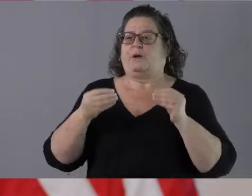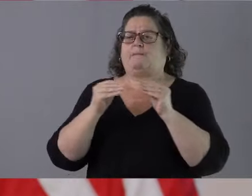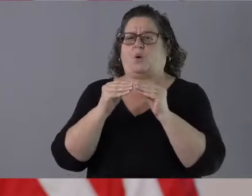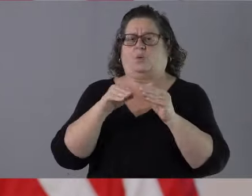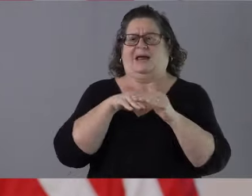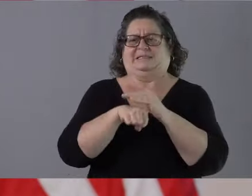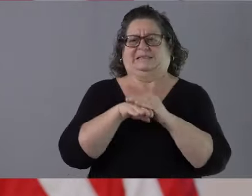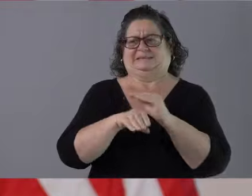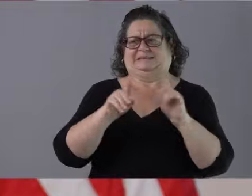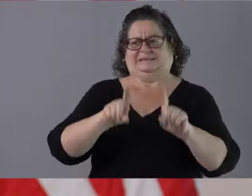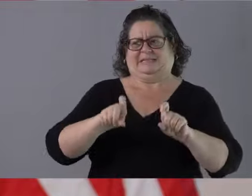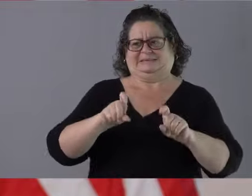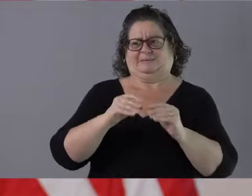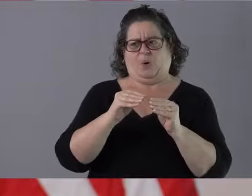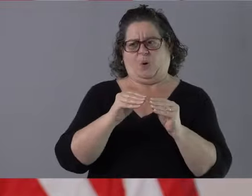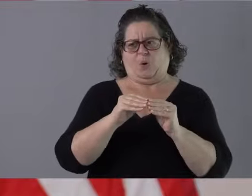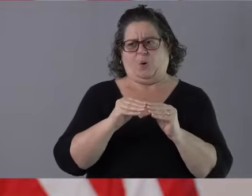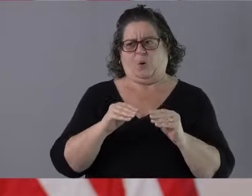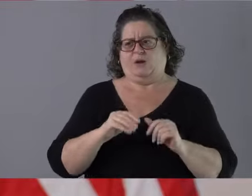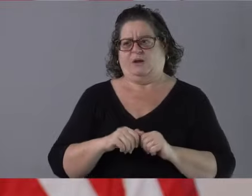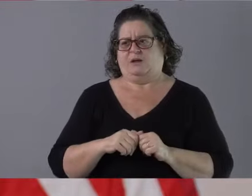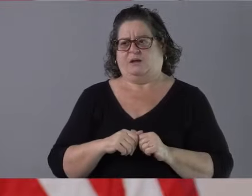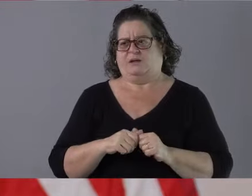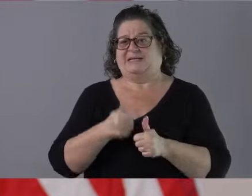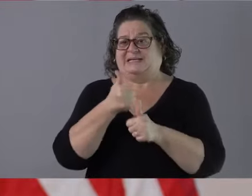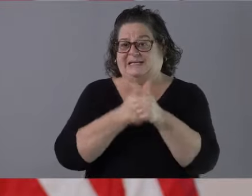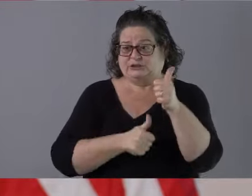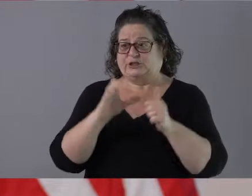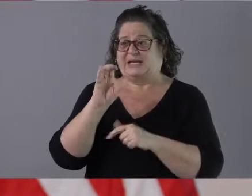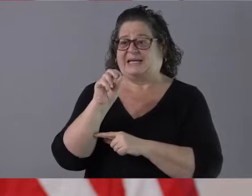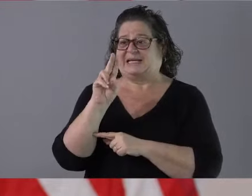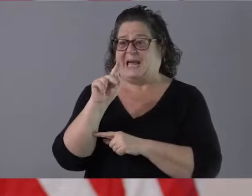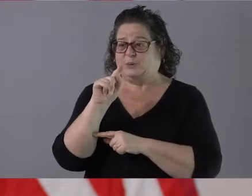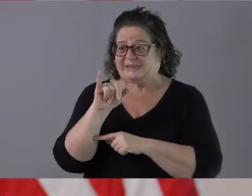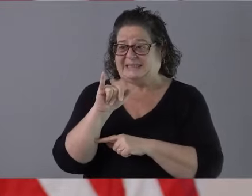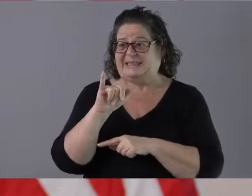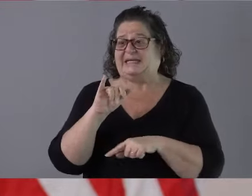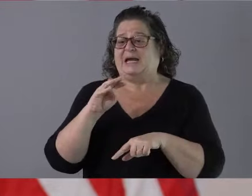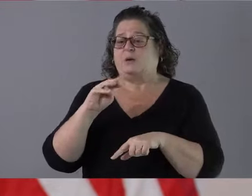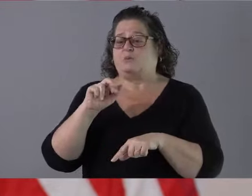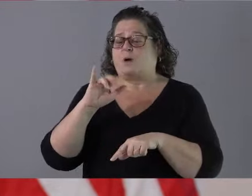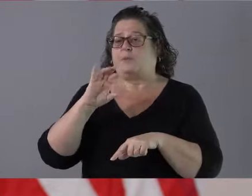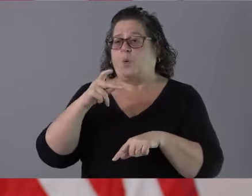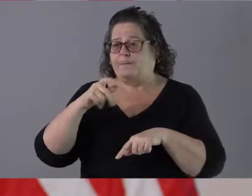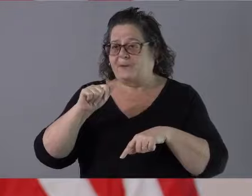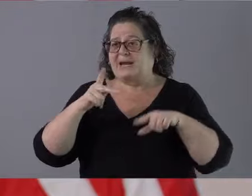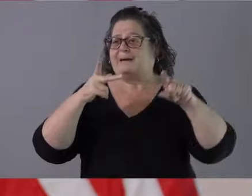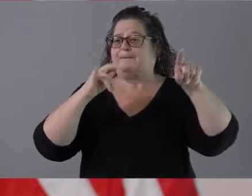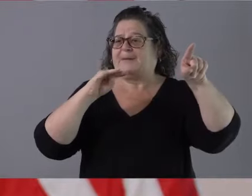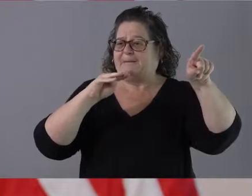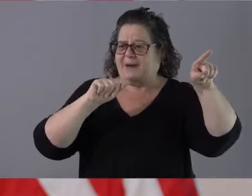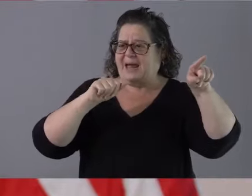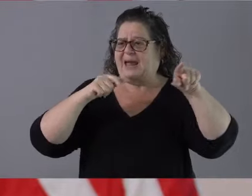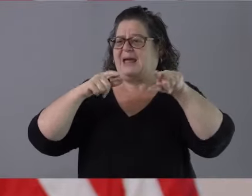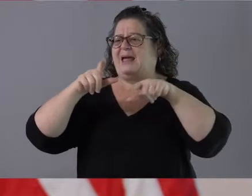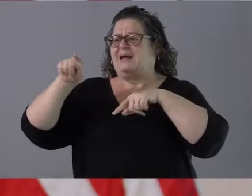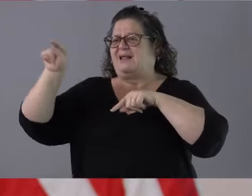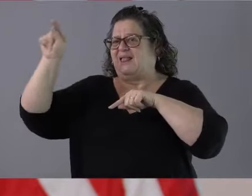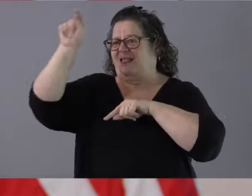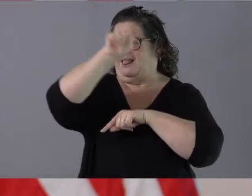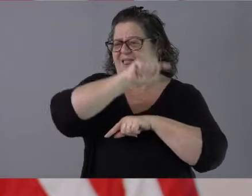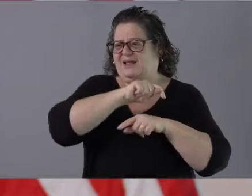departments to identify areas in Pima County and Coconino so that we can expand testing throughout the state. Is that rapid testing, has